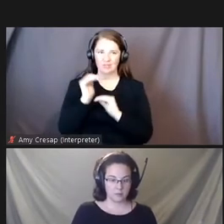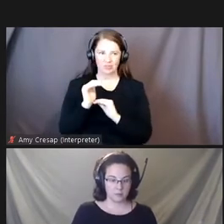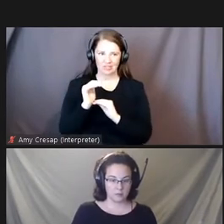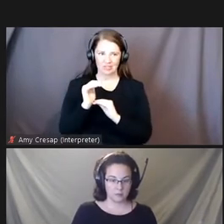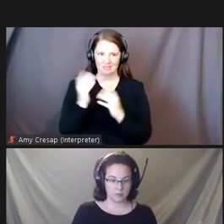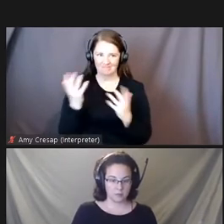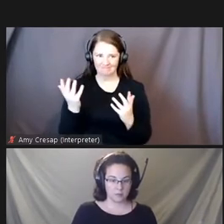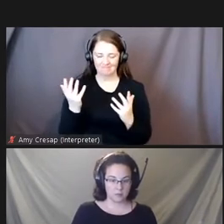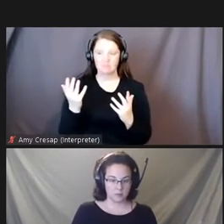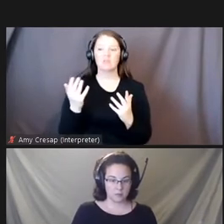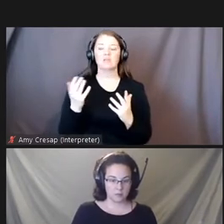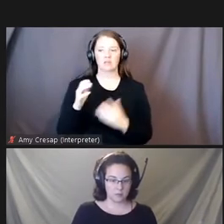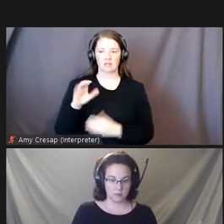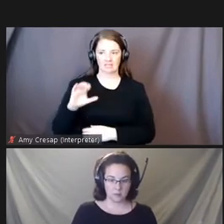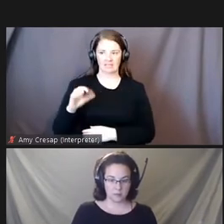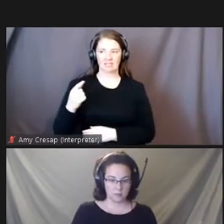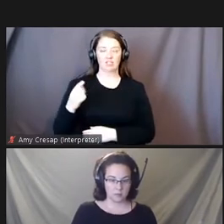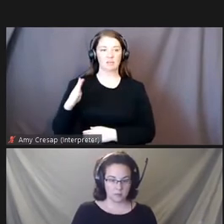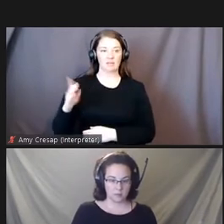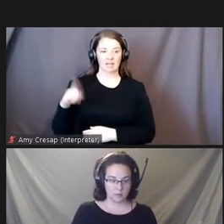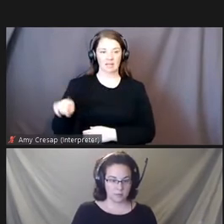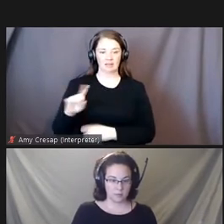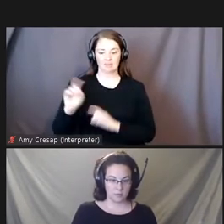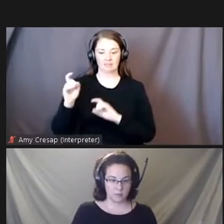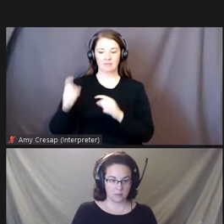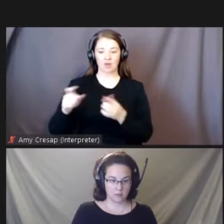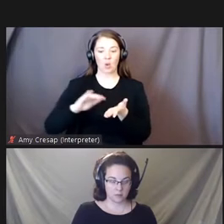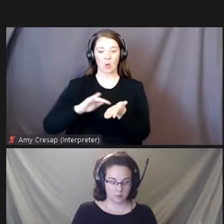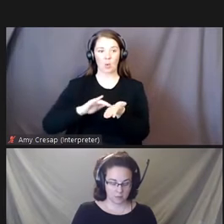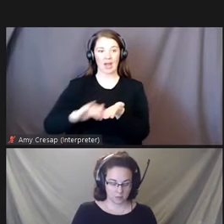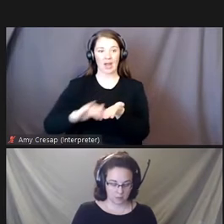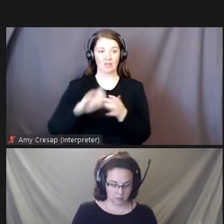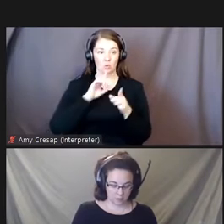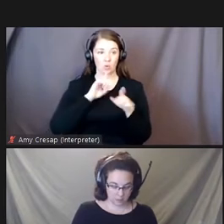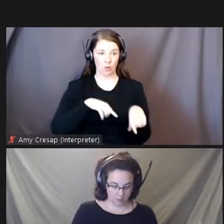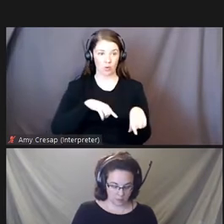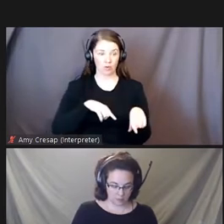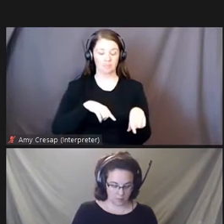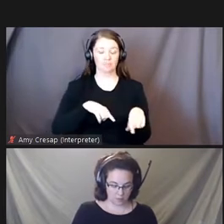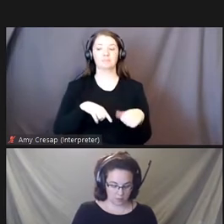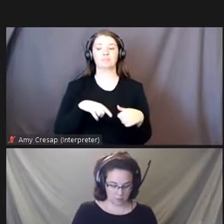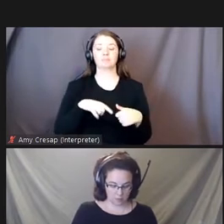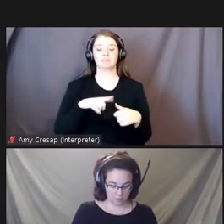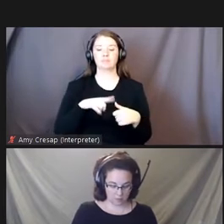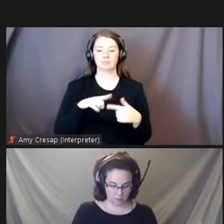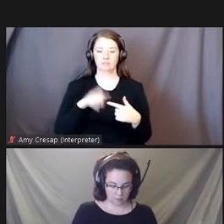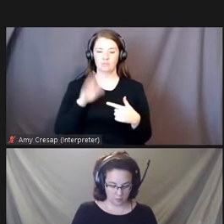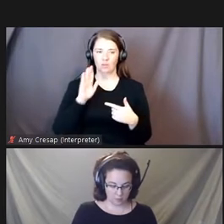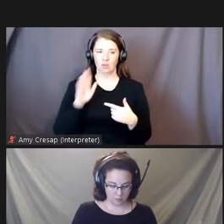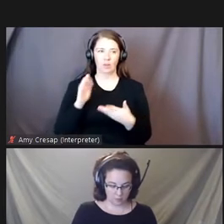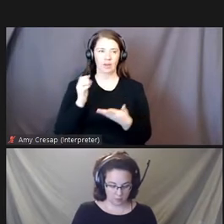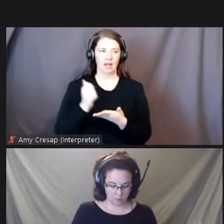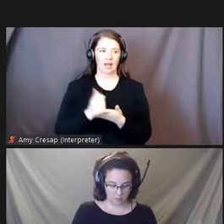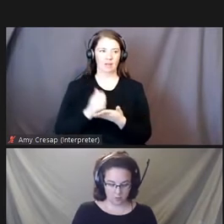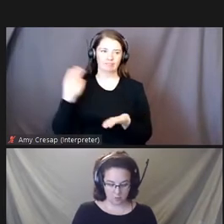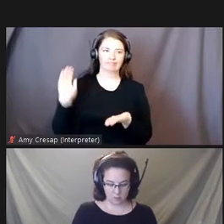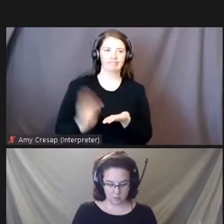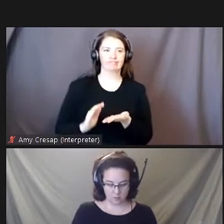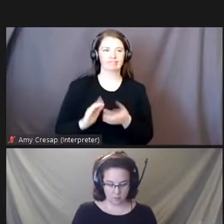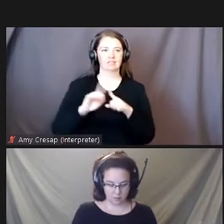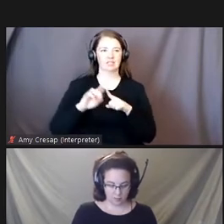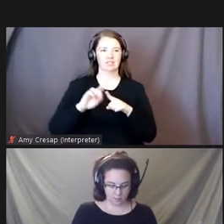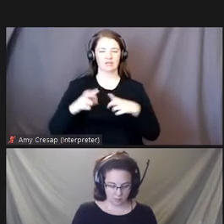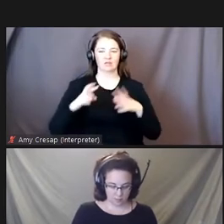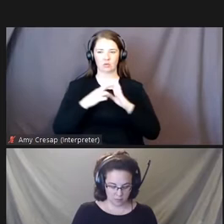Consumer and Governmental Affairs Bureau granted a waiver order that, among other things, relaxed a number of rules to allow